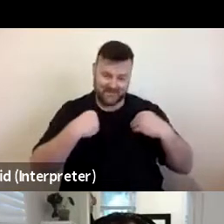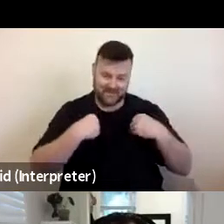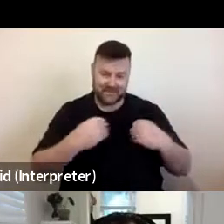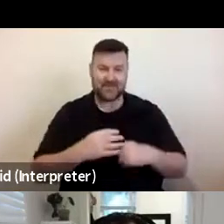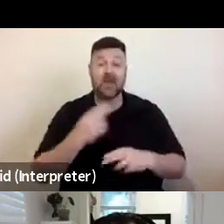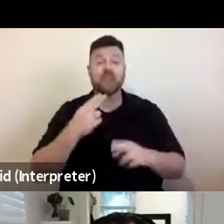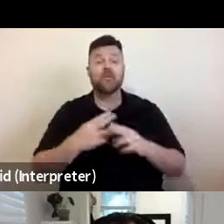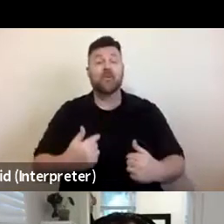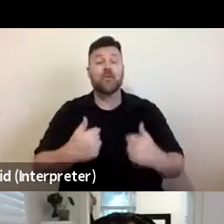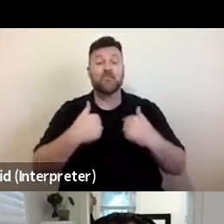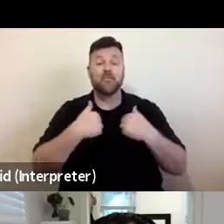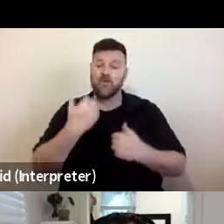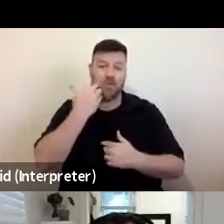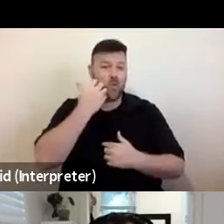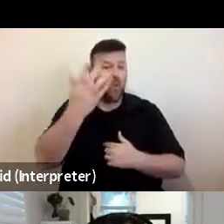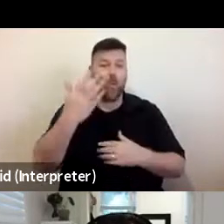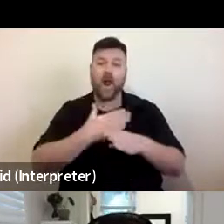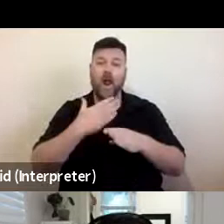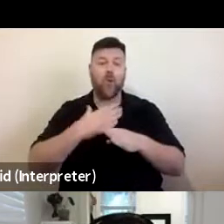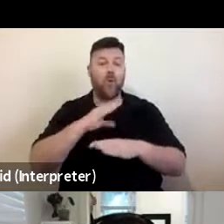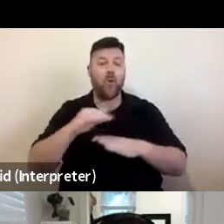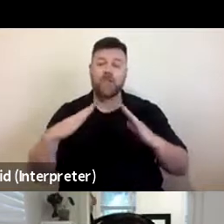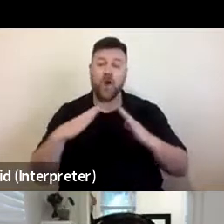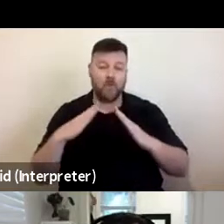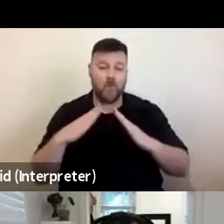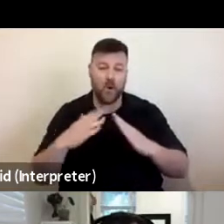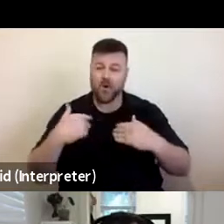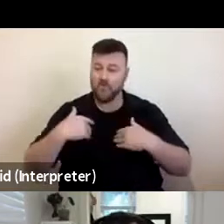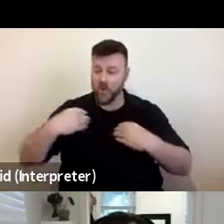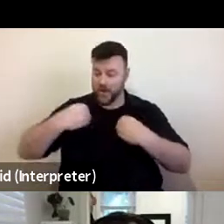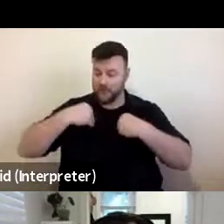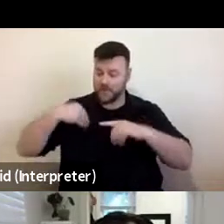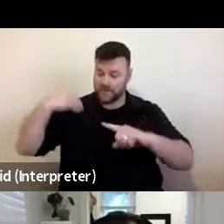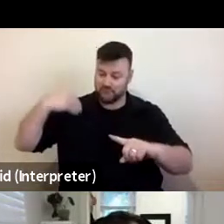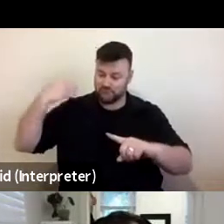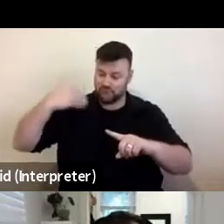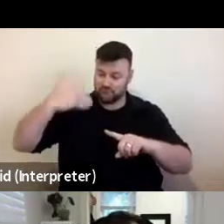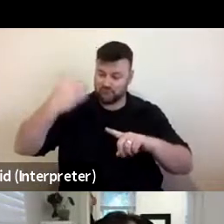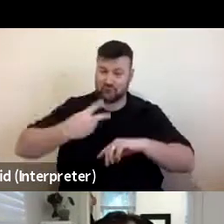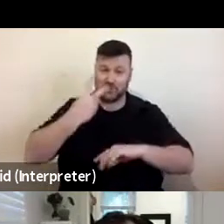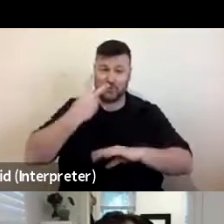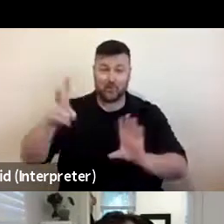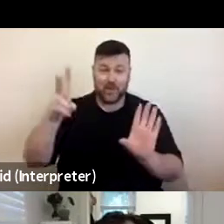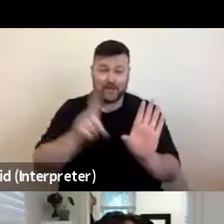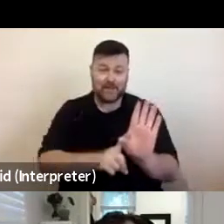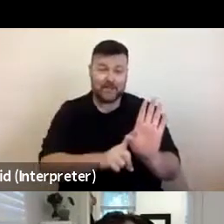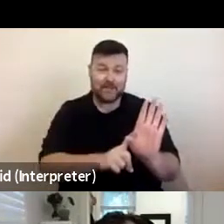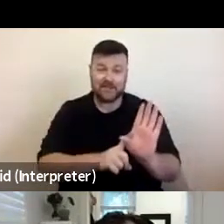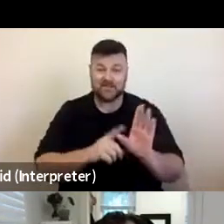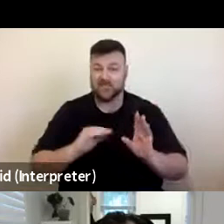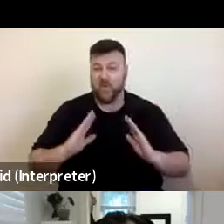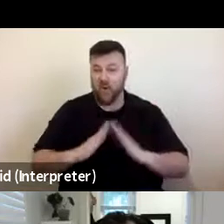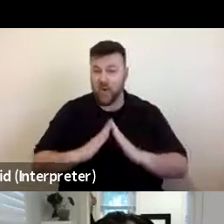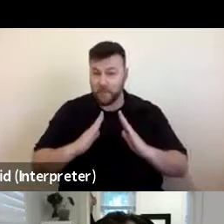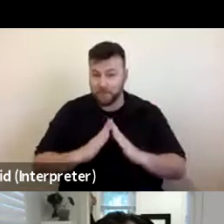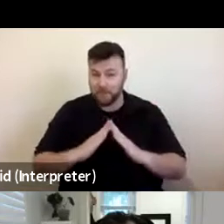For me, I've always worked from home. I've had my business operating for over 20 years now. So I think what I've found